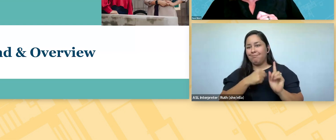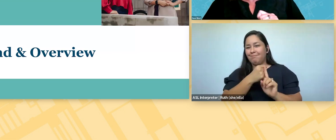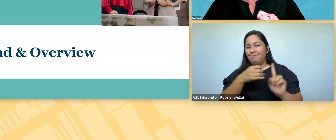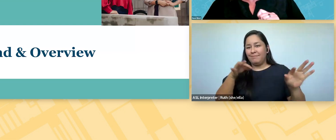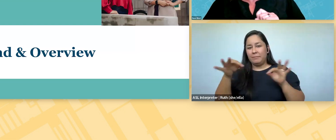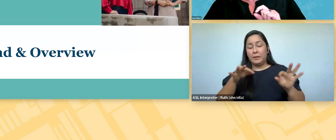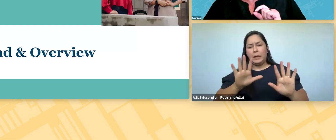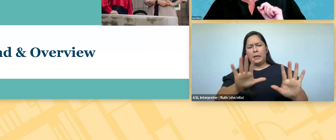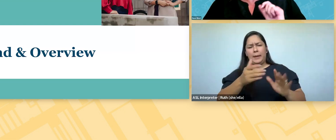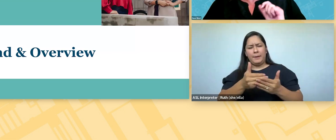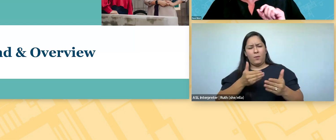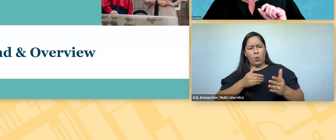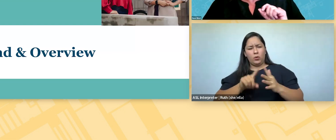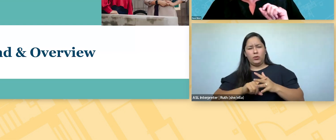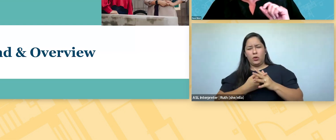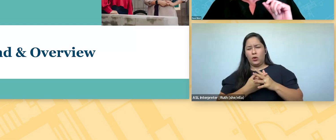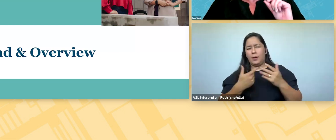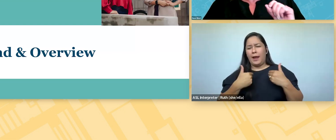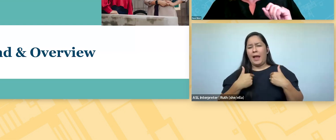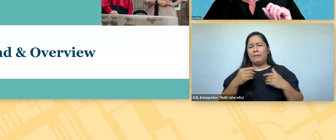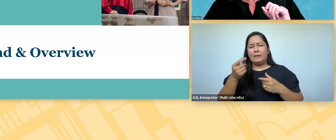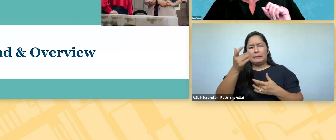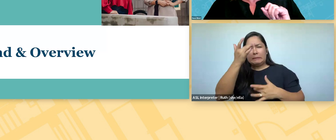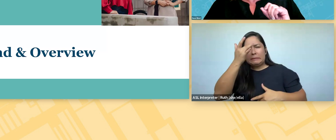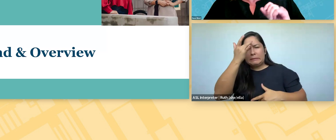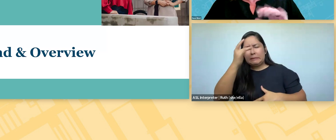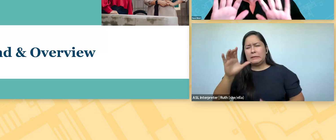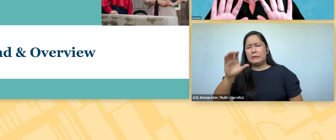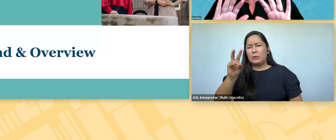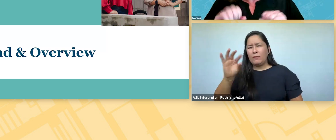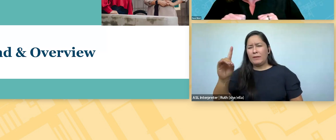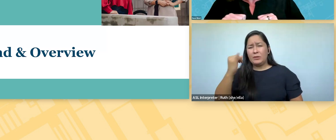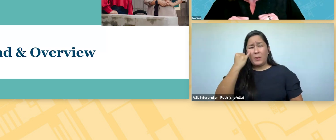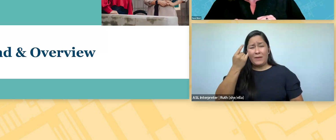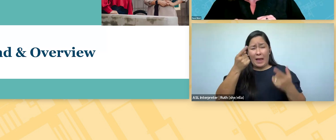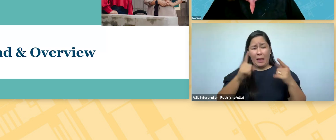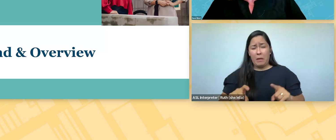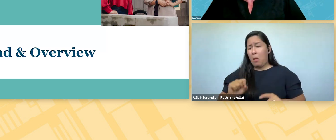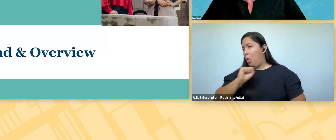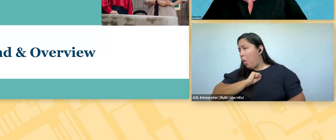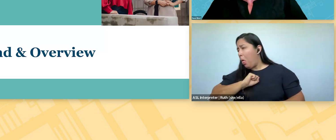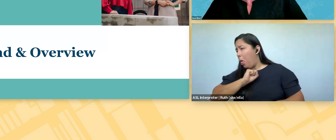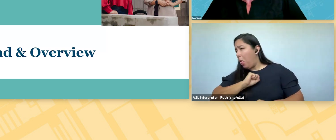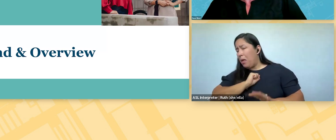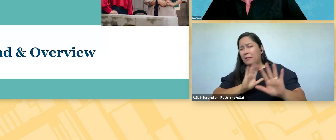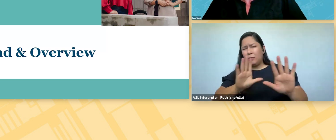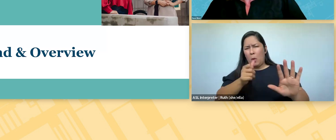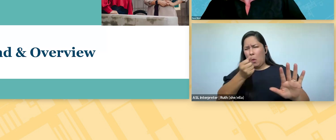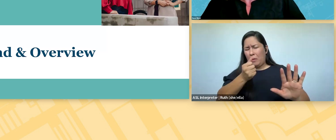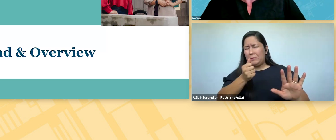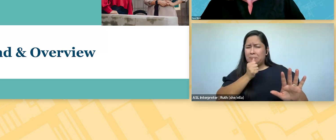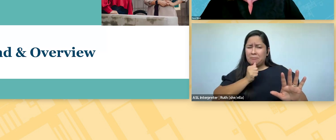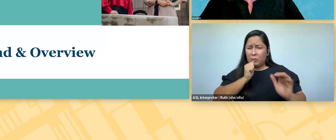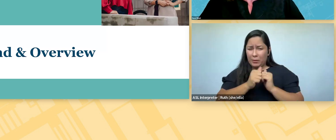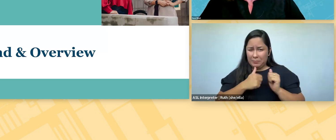a quick note before we start, I'm dealing with a little bit of COVID, so if I get interrupted by a coughing fit, just bear with me. I'll get back on track right away. So we can go